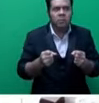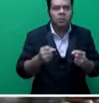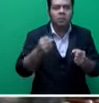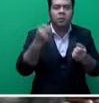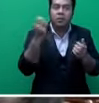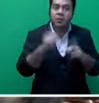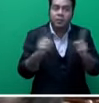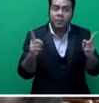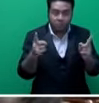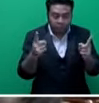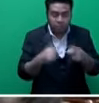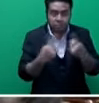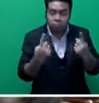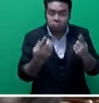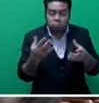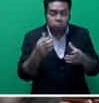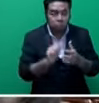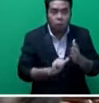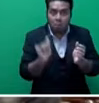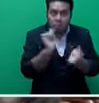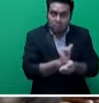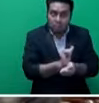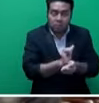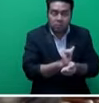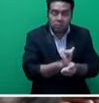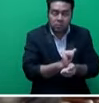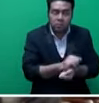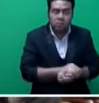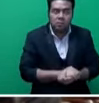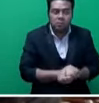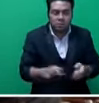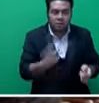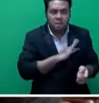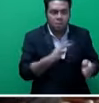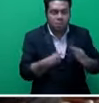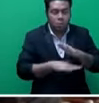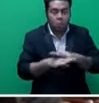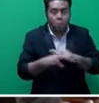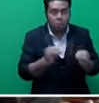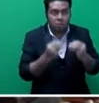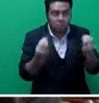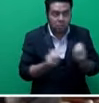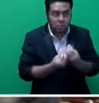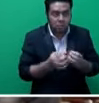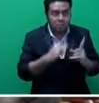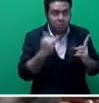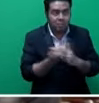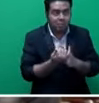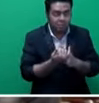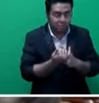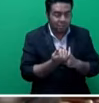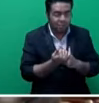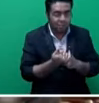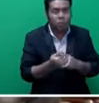different agencies, through the police, through, of course, our faith-based organizations and as a society as a whole. But